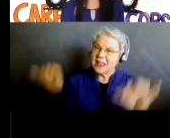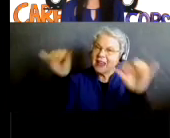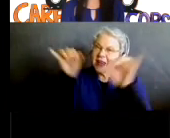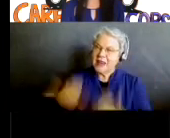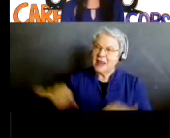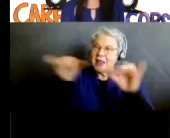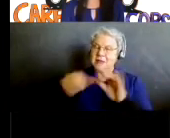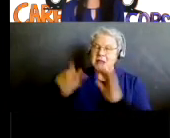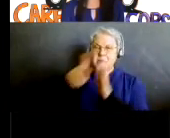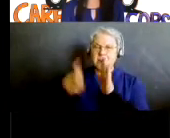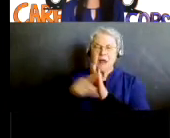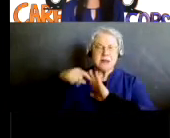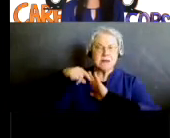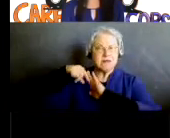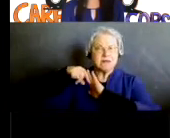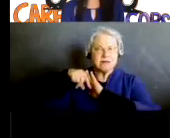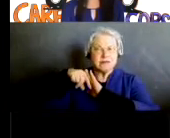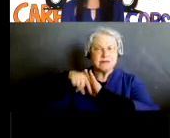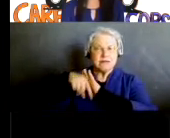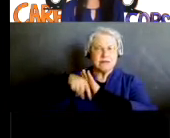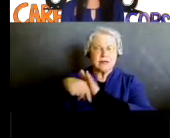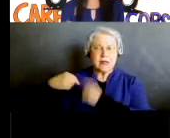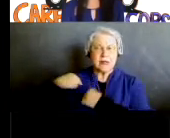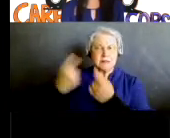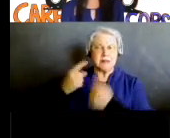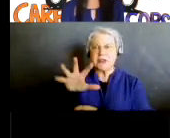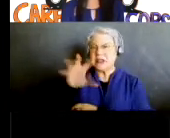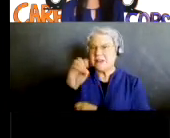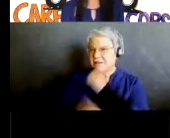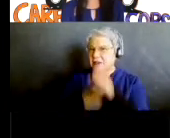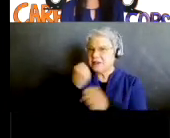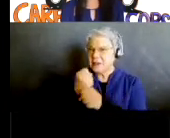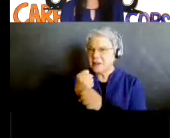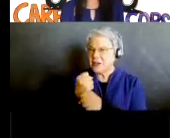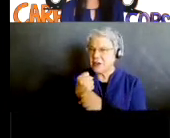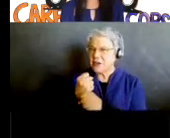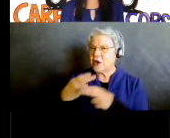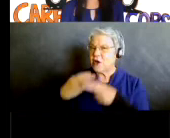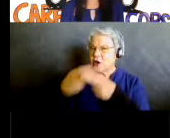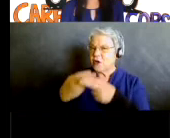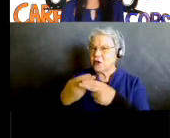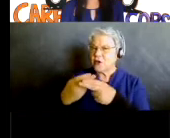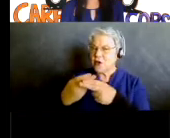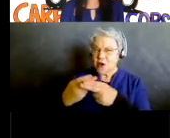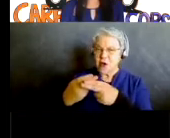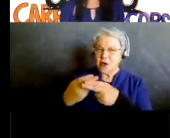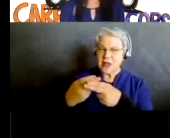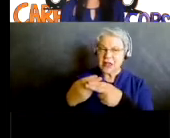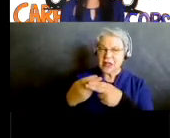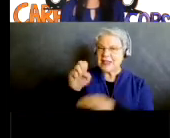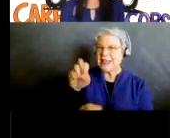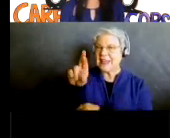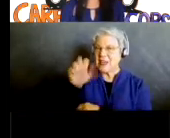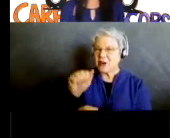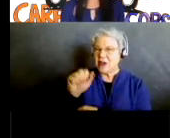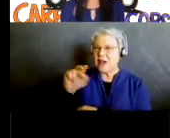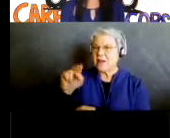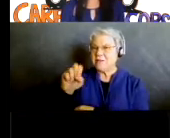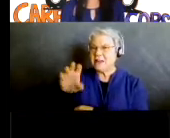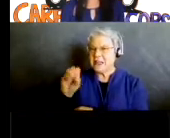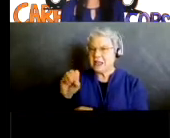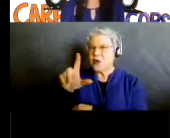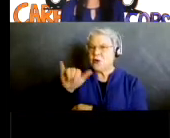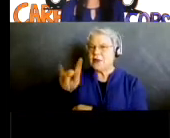intensity, especially over the last 50 years, or what we now call the era of neoliberalism. So the book really picks